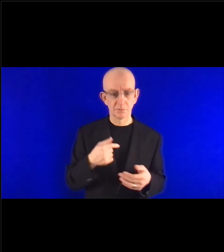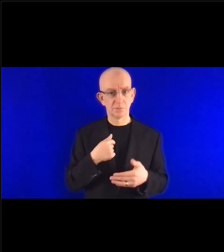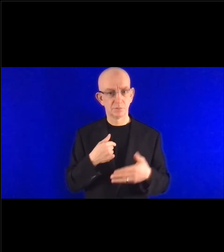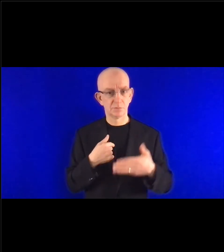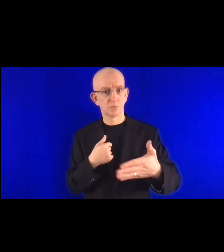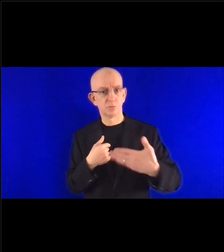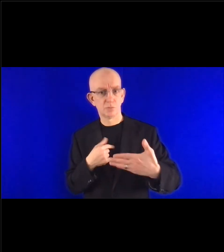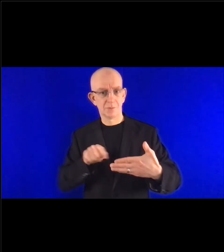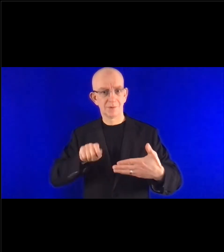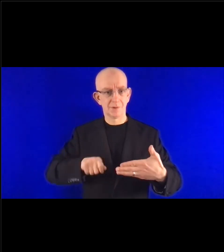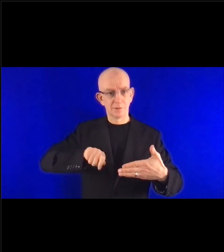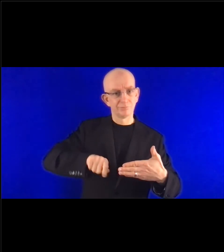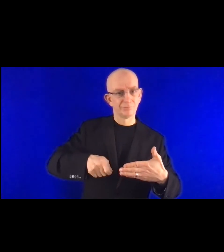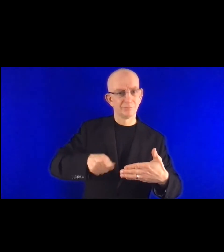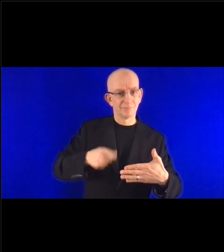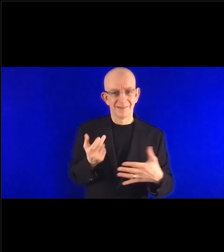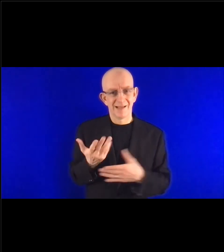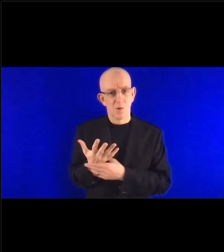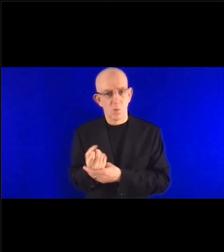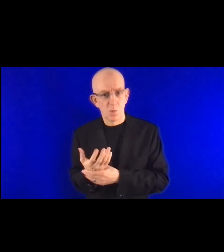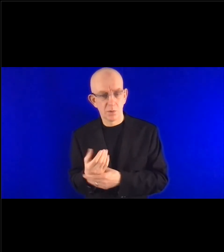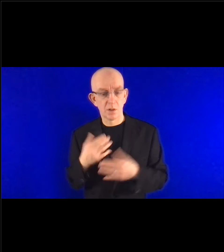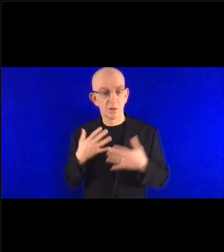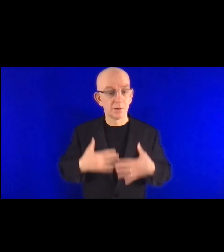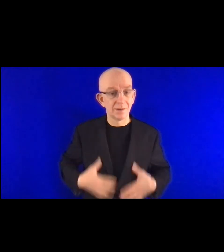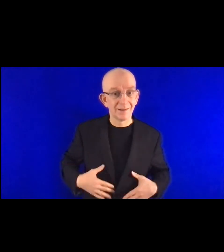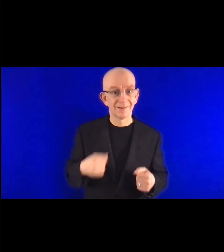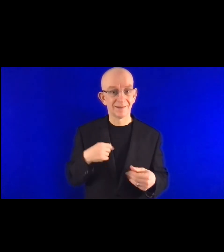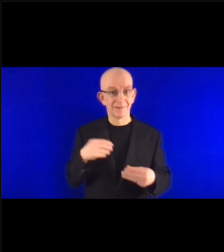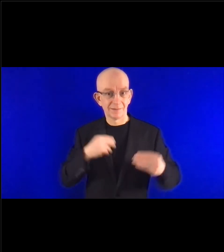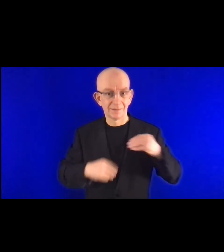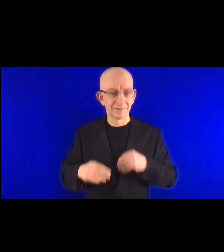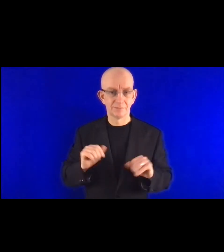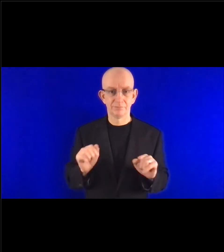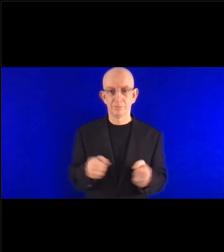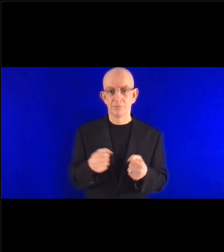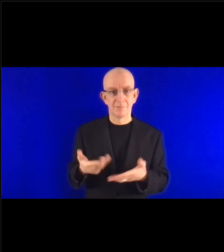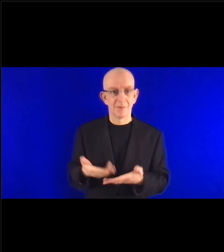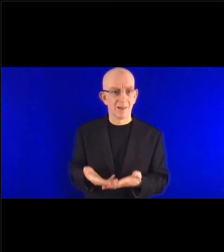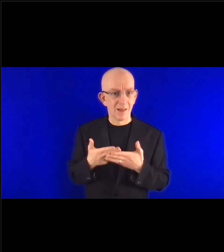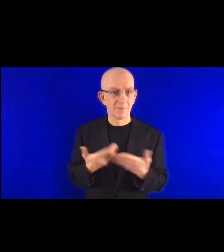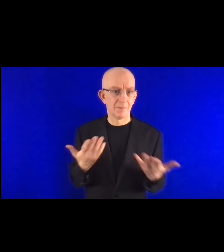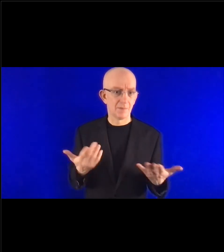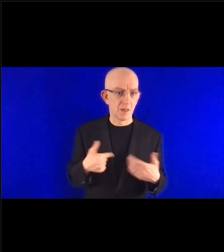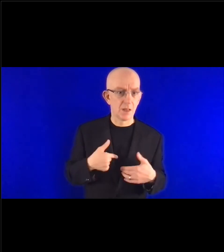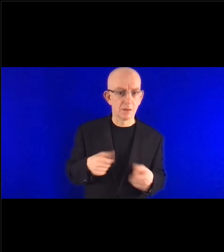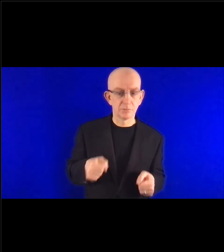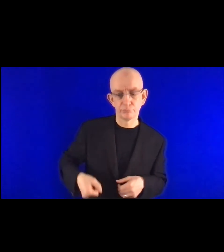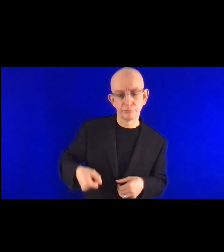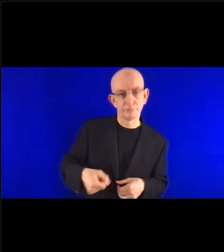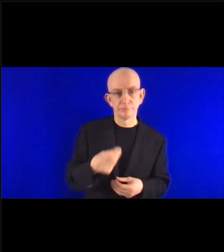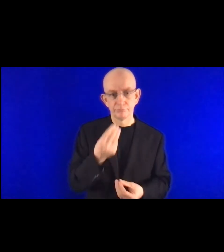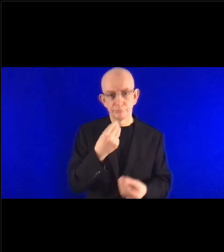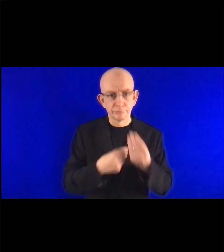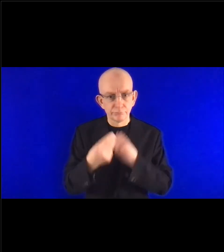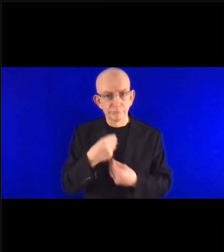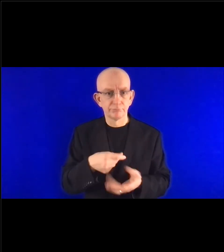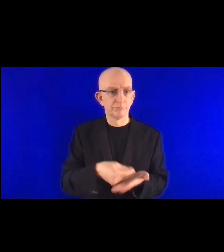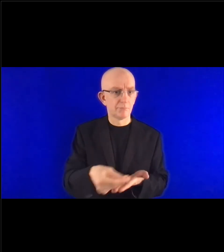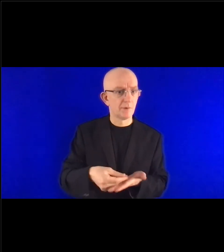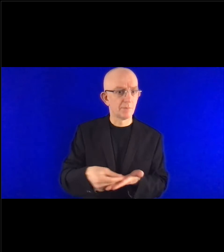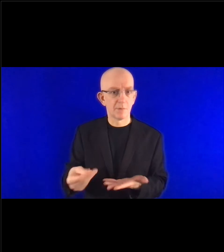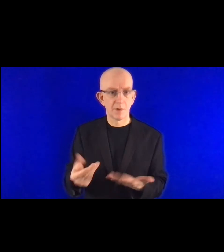with a walking cane. I want to have fulfilling sex life that doesn't leave me recovering for a week. I want to feel that I